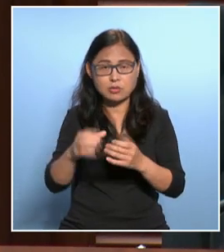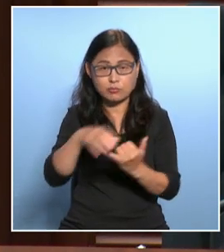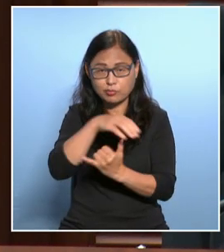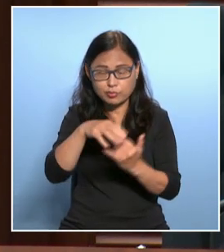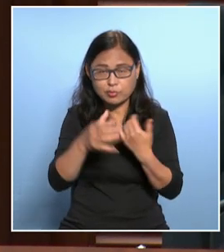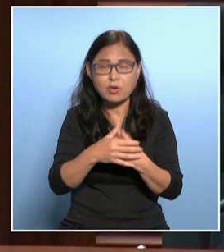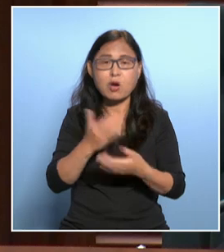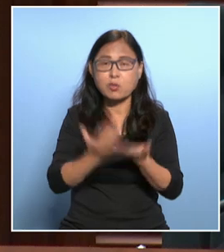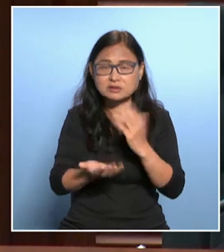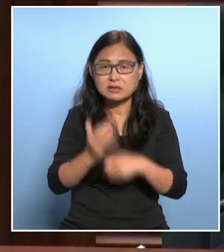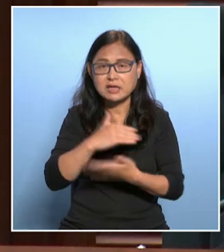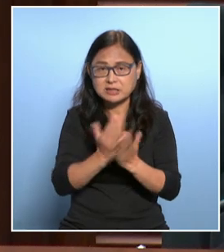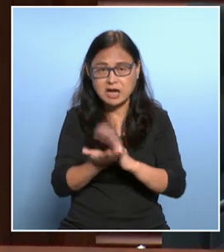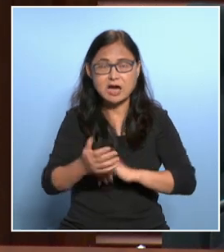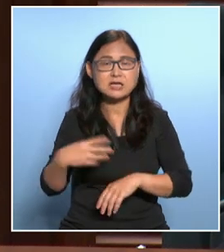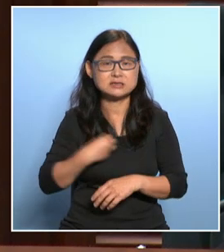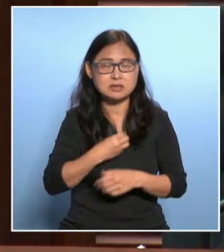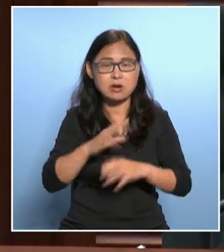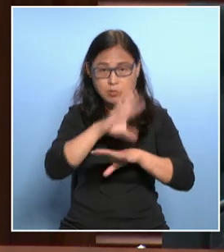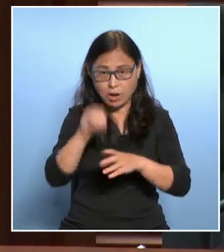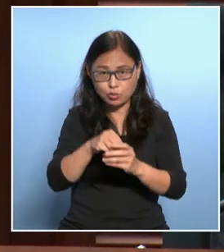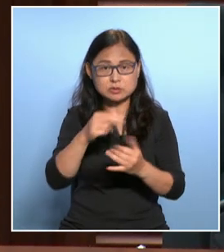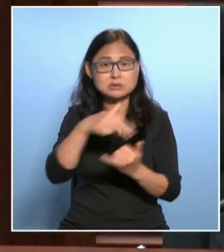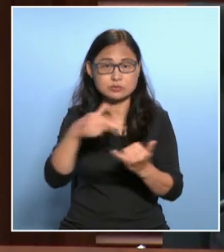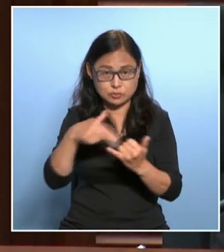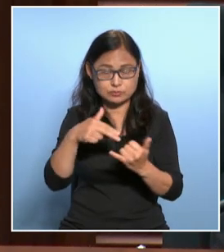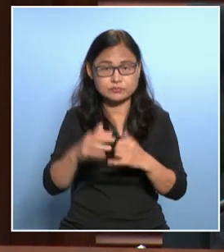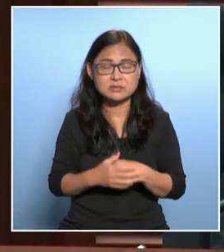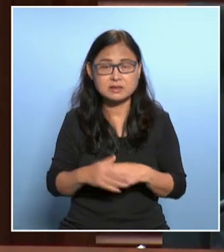case. Patients may be arranged to accept